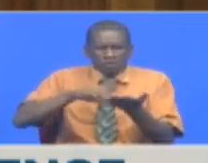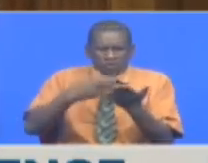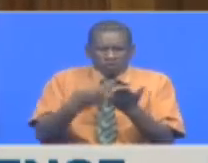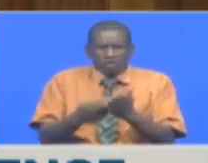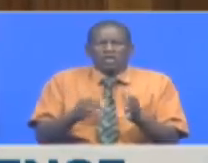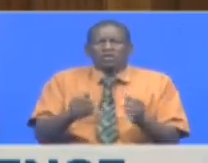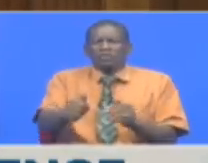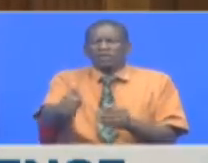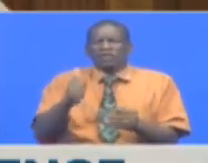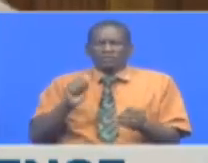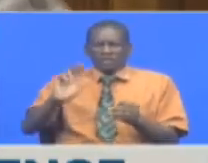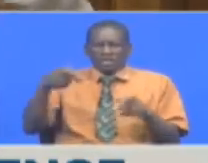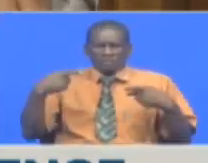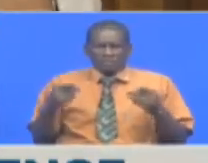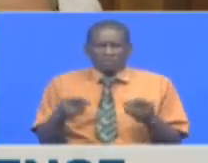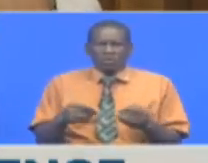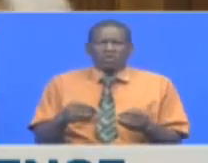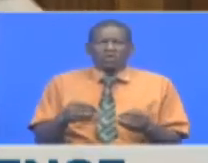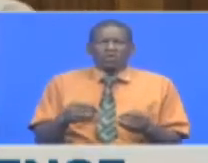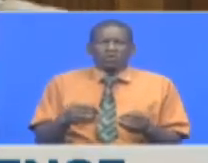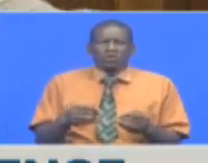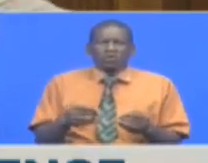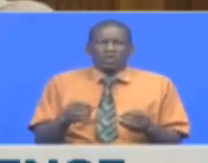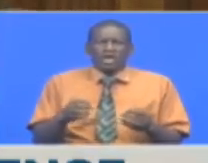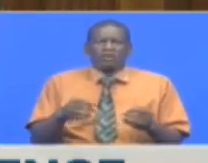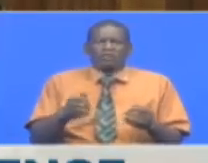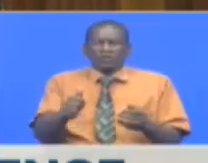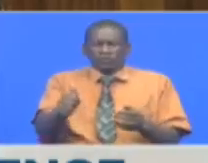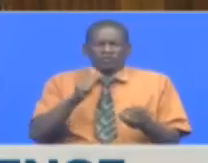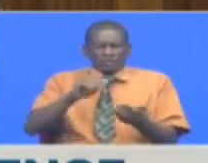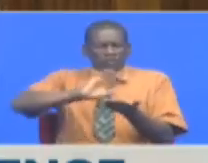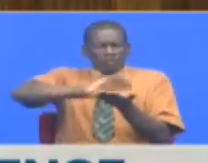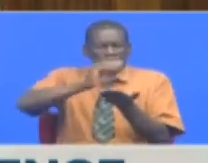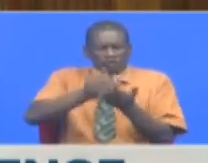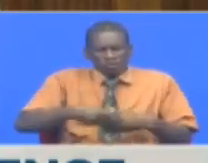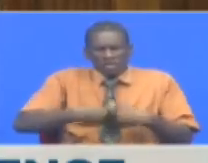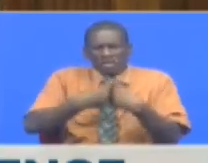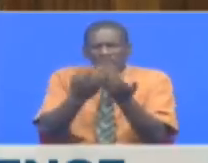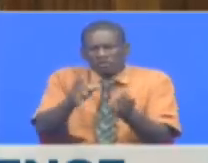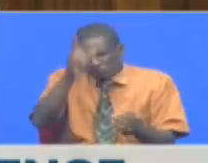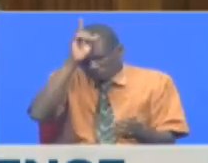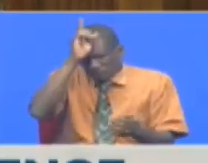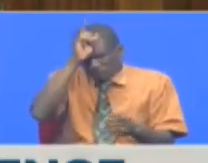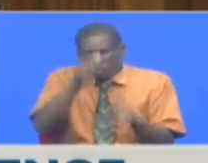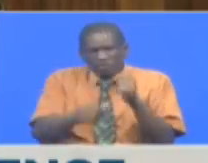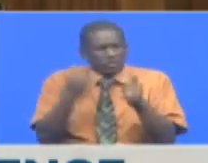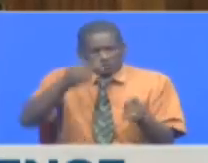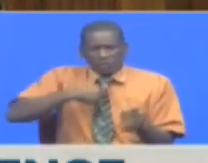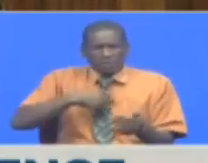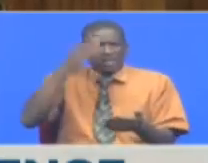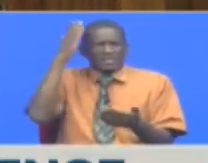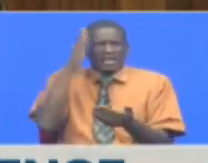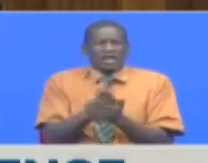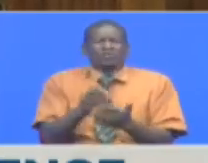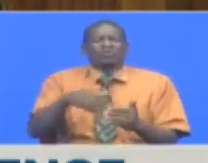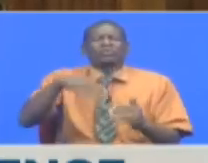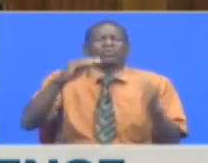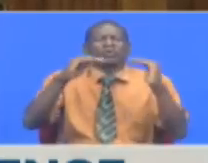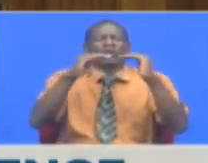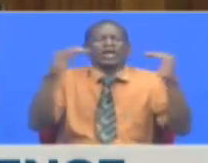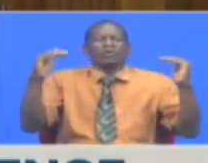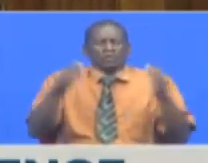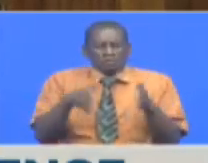denied funds to go mashinani through the ward fund, which to me is actually a much more equitable